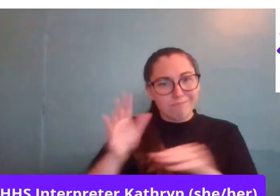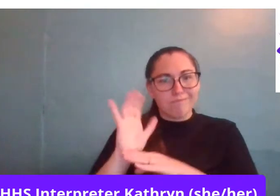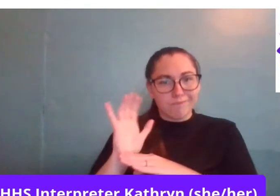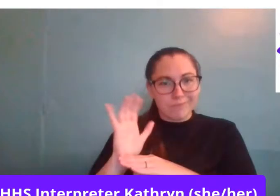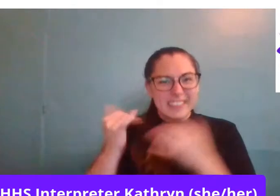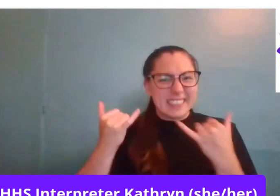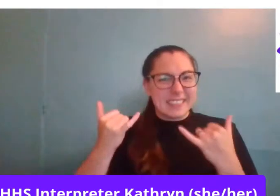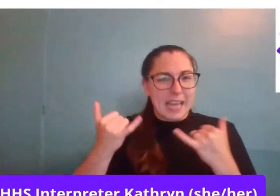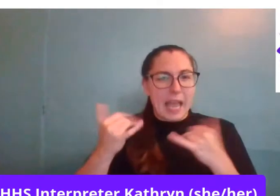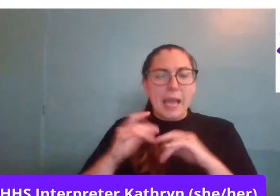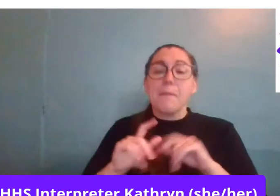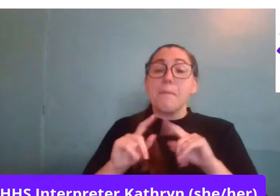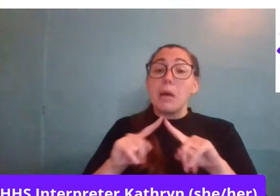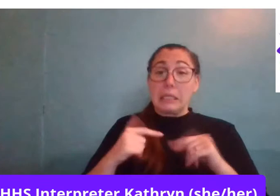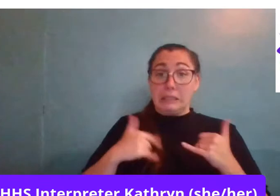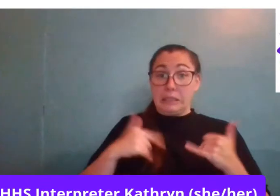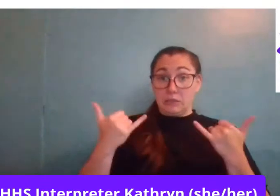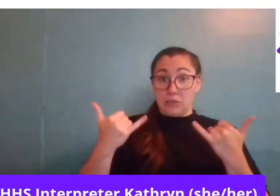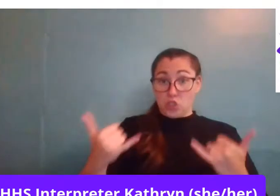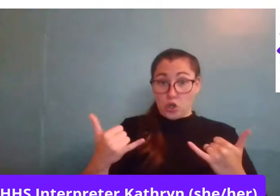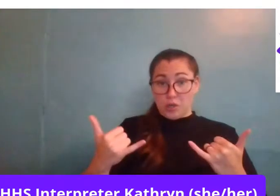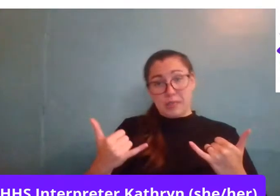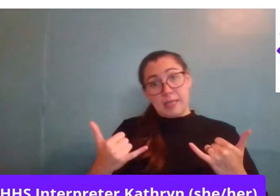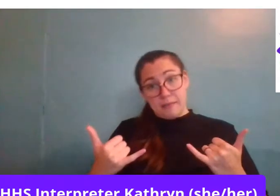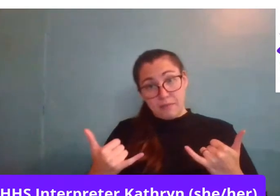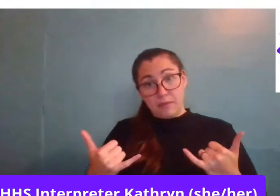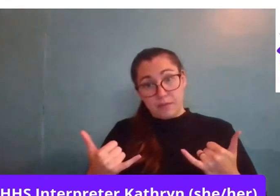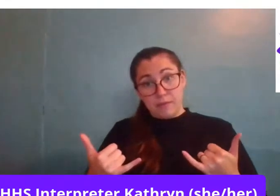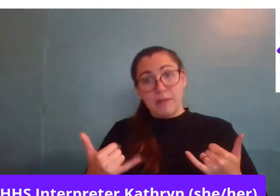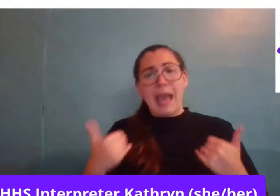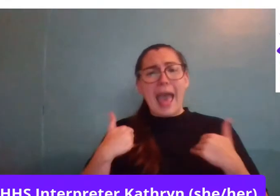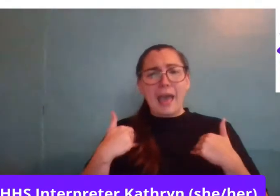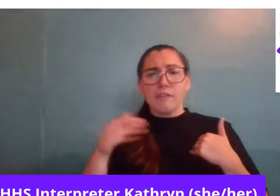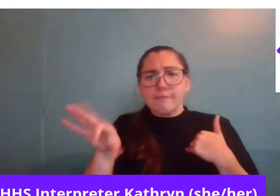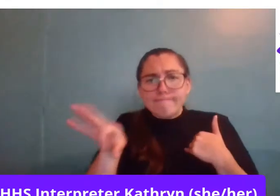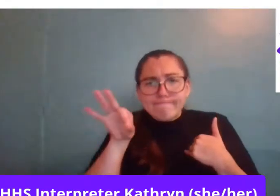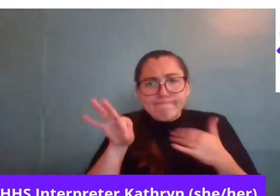I currently, have a